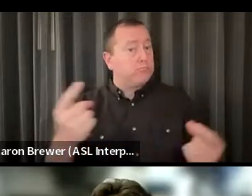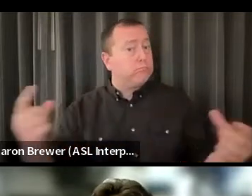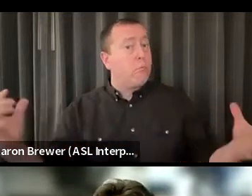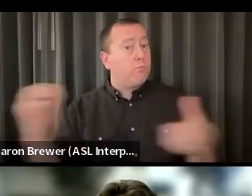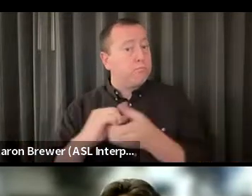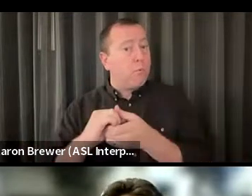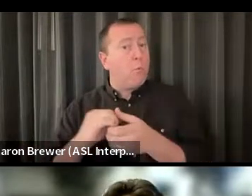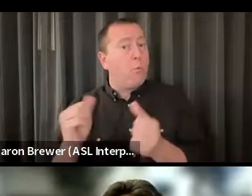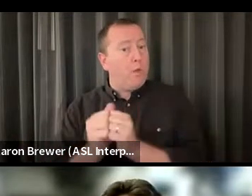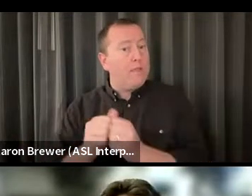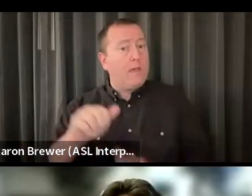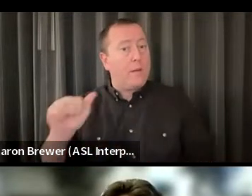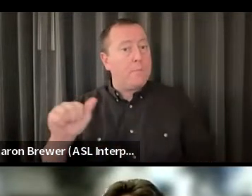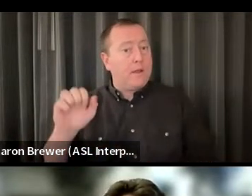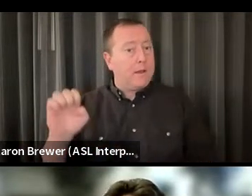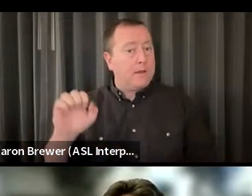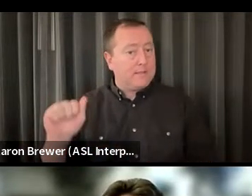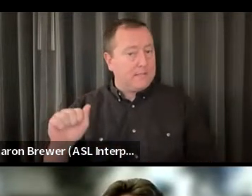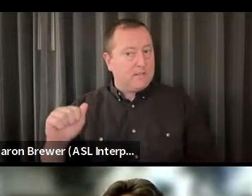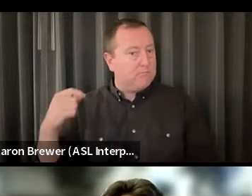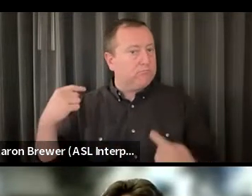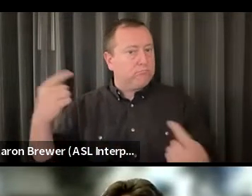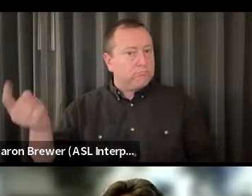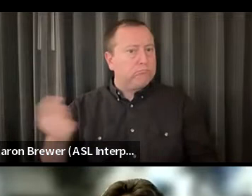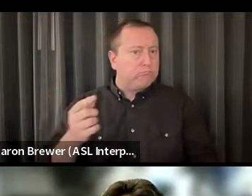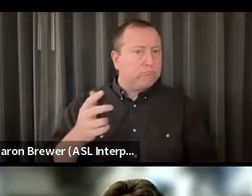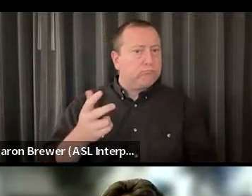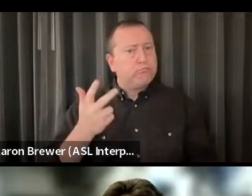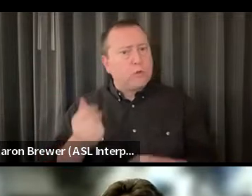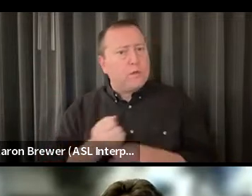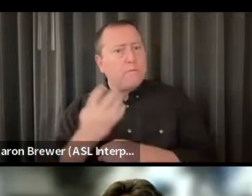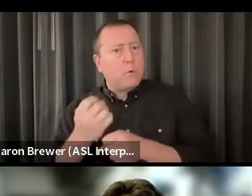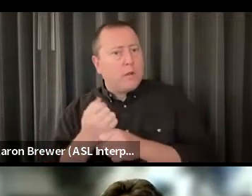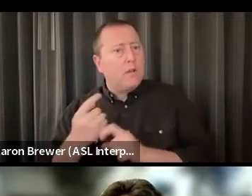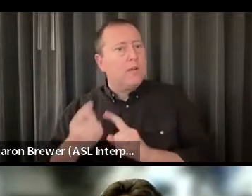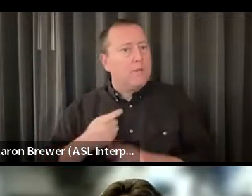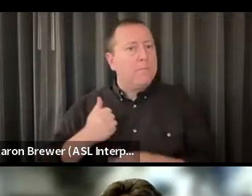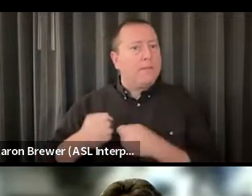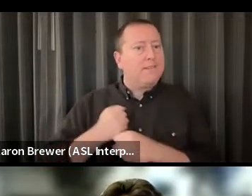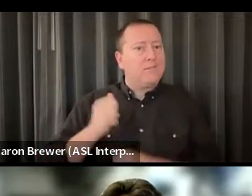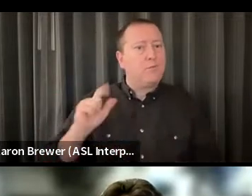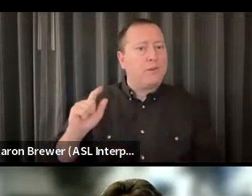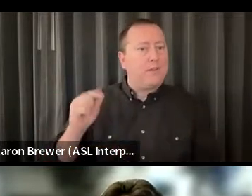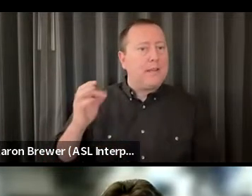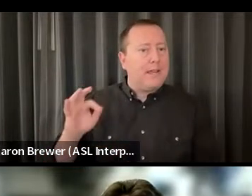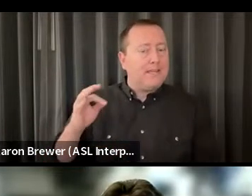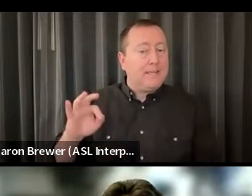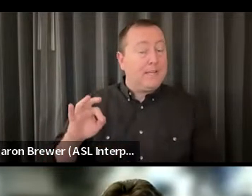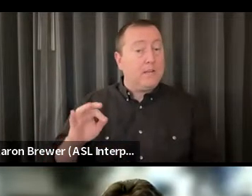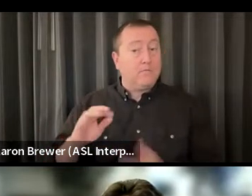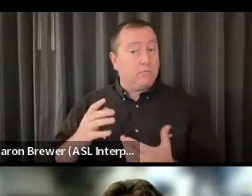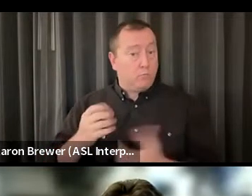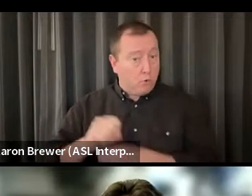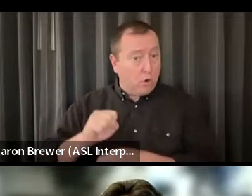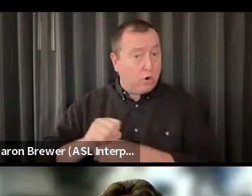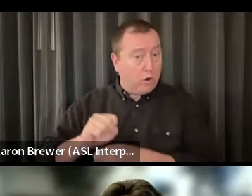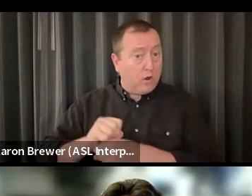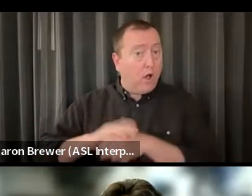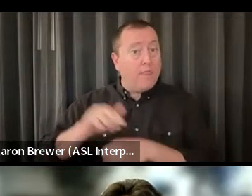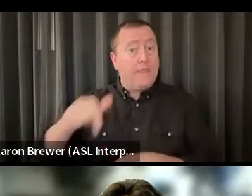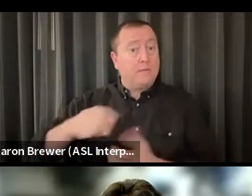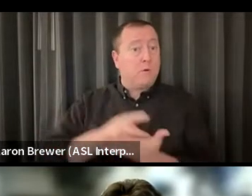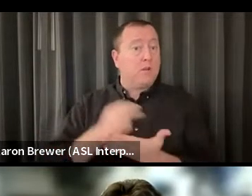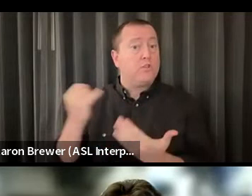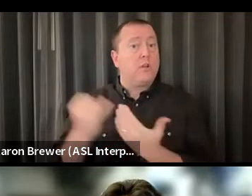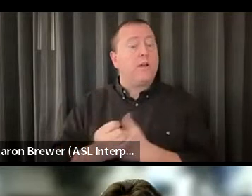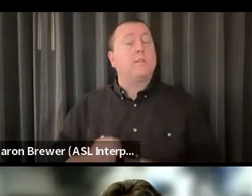late 2019 on the project that was presented to you today. A planning grant